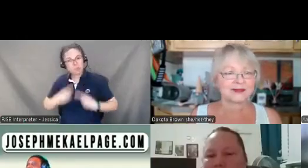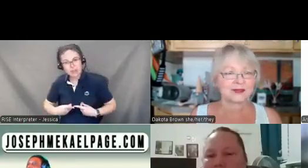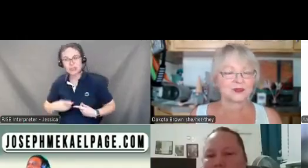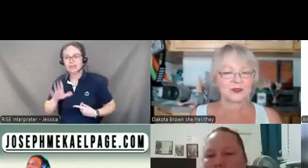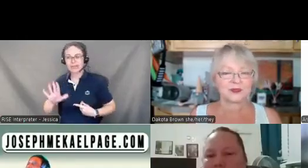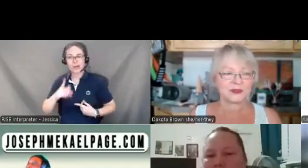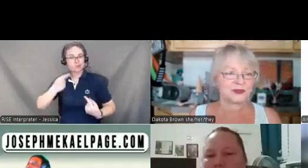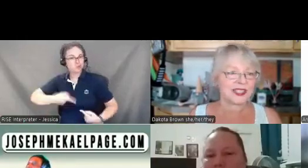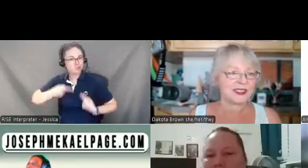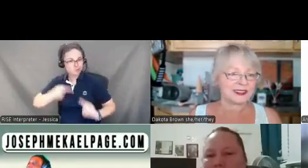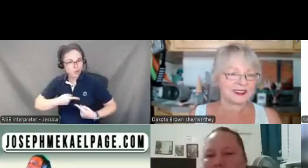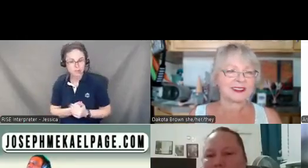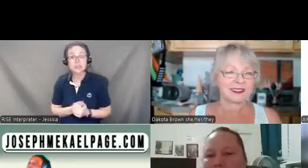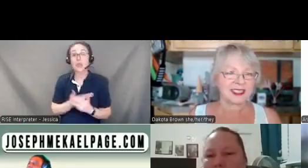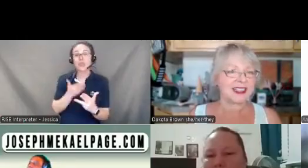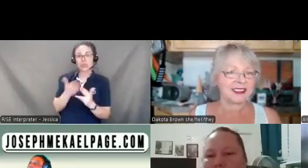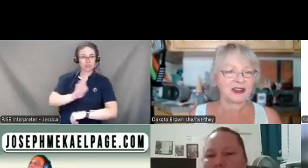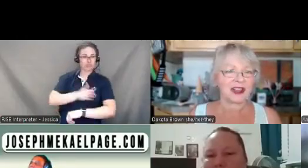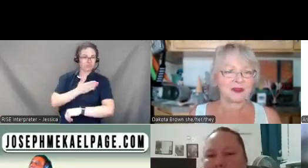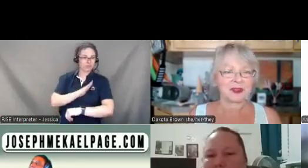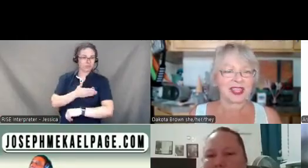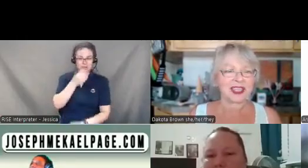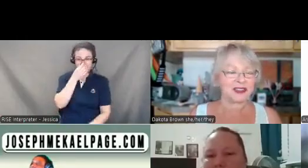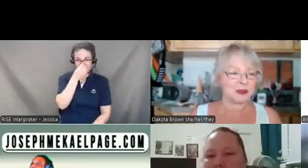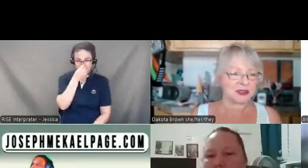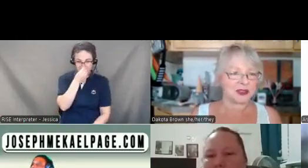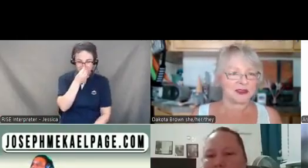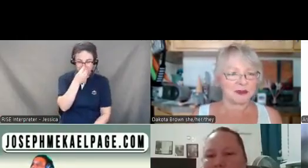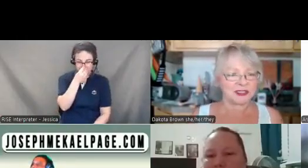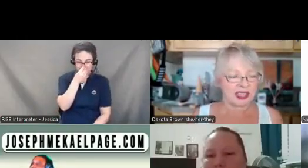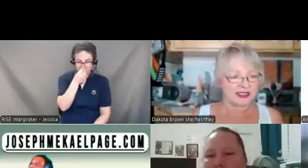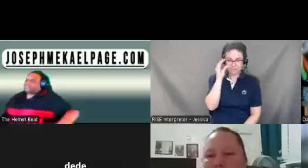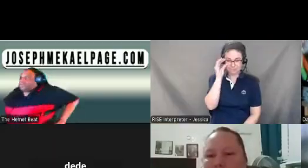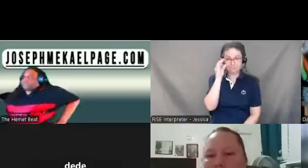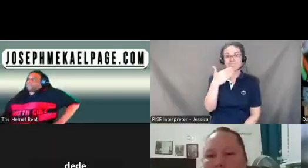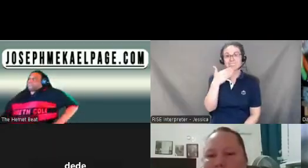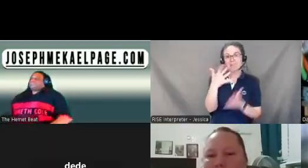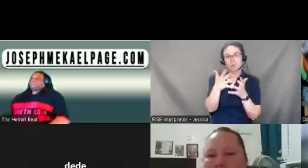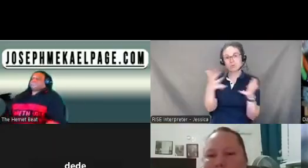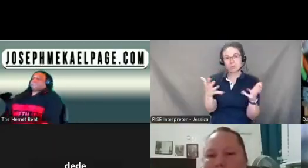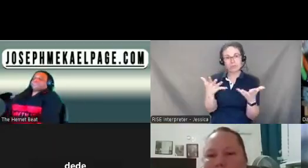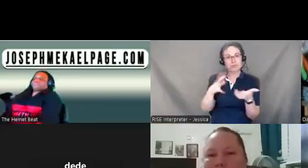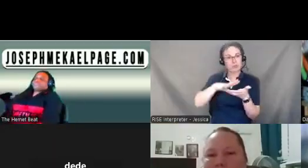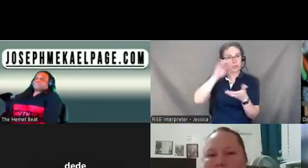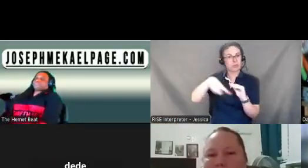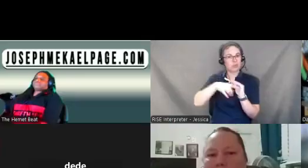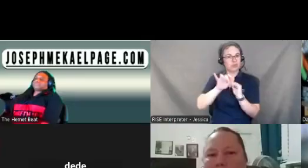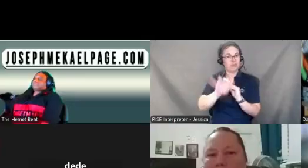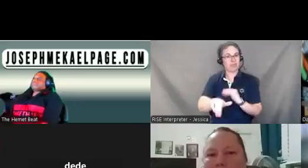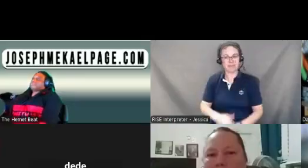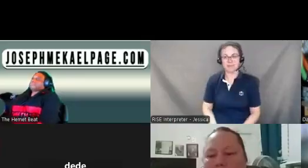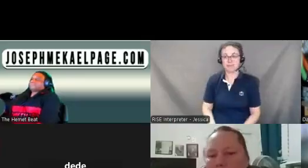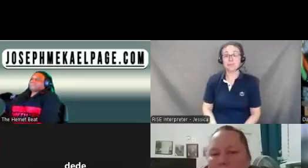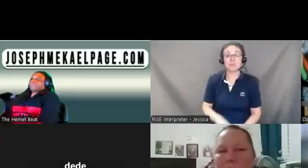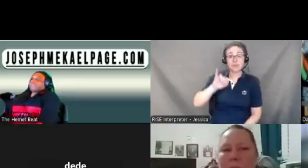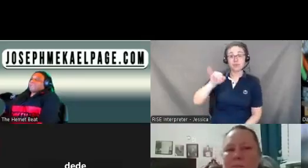through the studio. That is incredible. Thank you so much. I'm excited to learn more about that. And